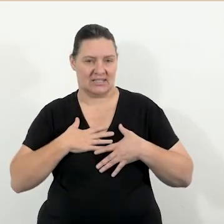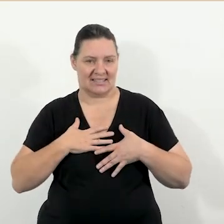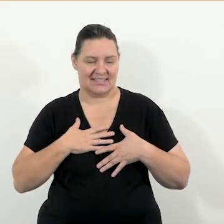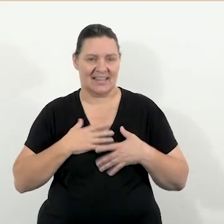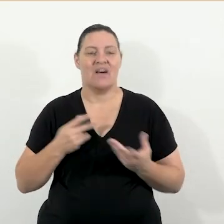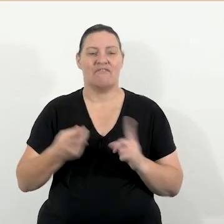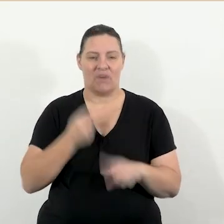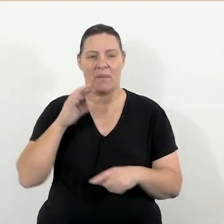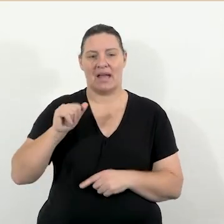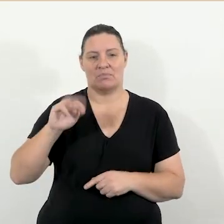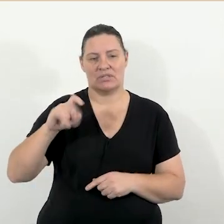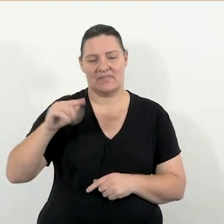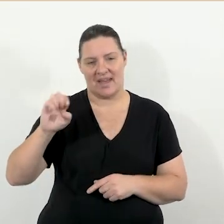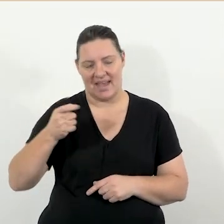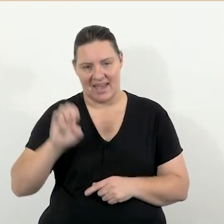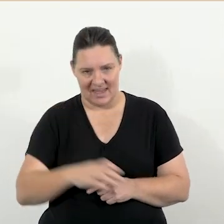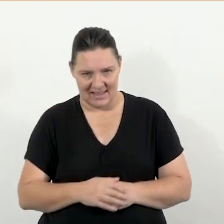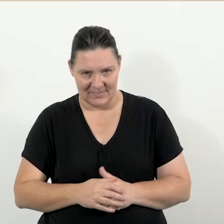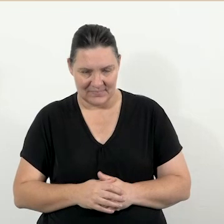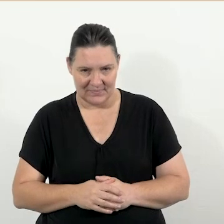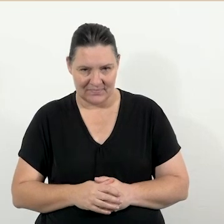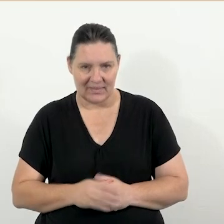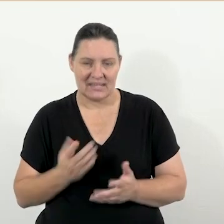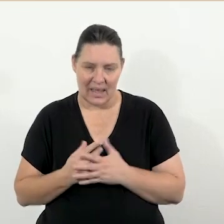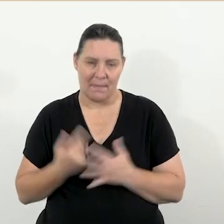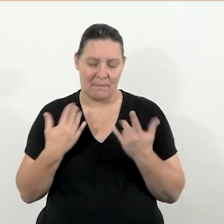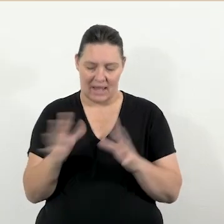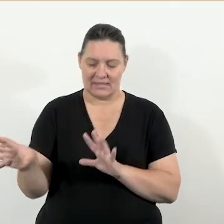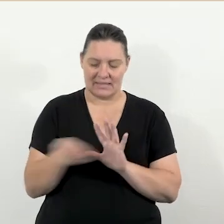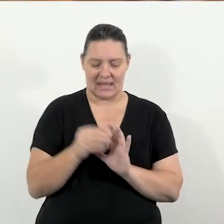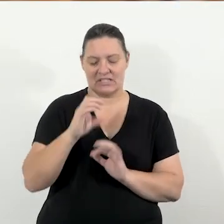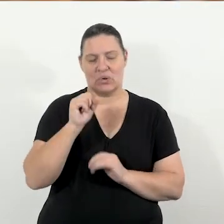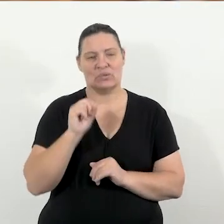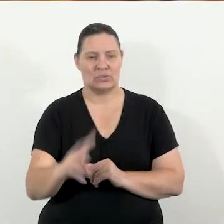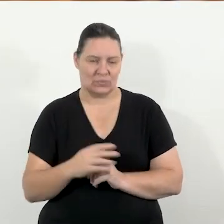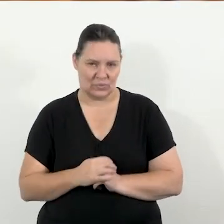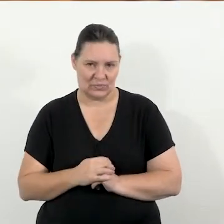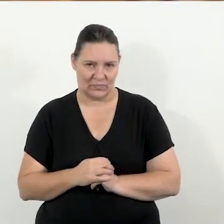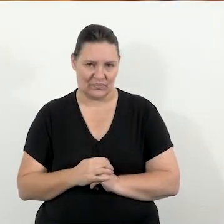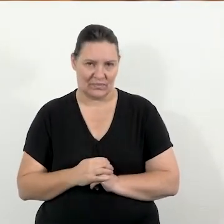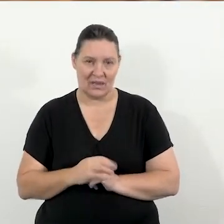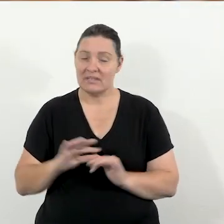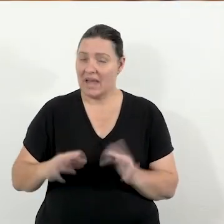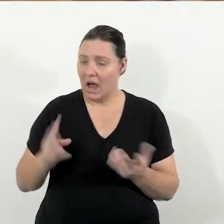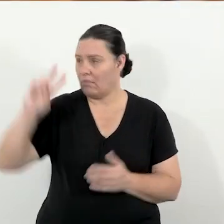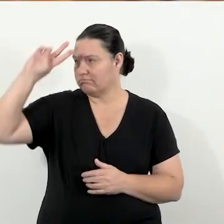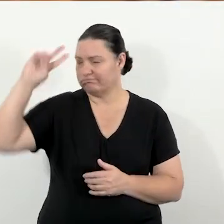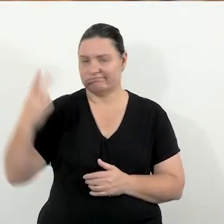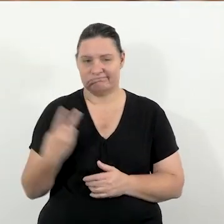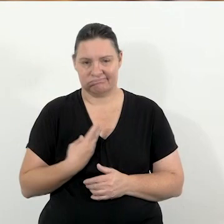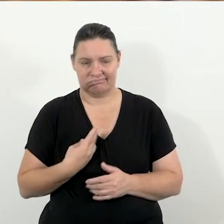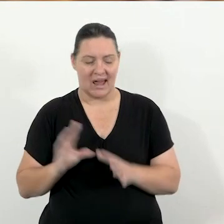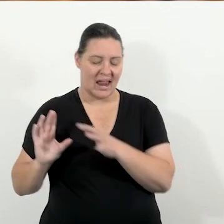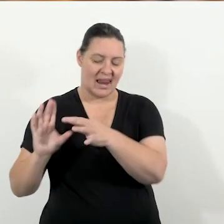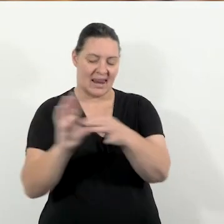oxygen, and also the plant must also absorb back carbon dioxide. And that is how the photosynthesis links